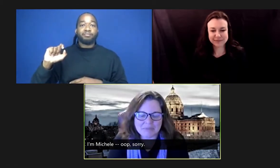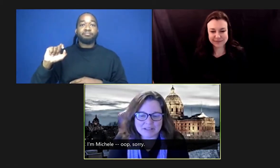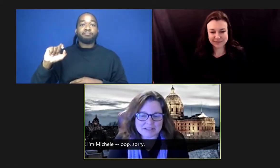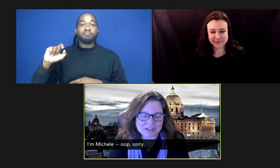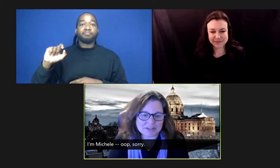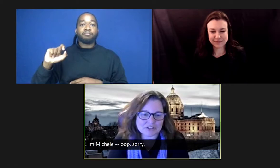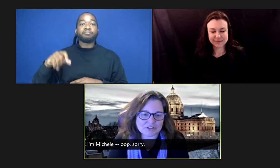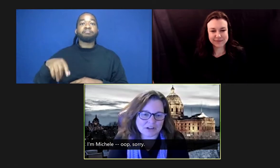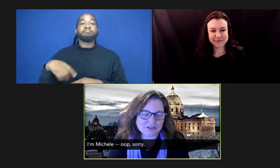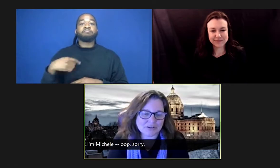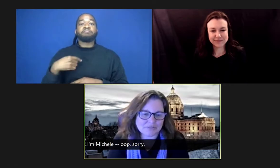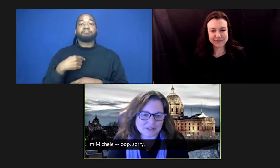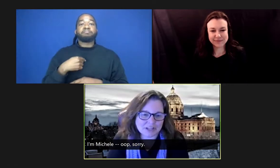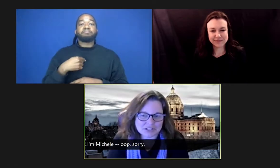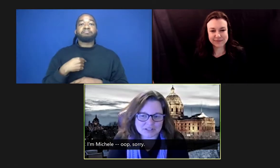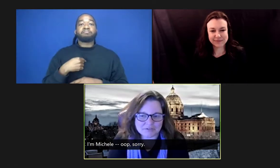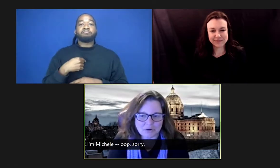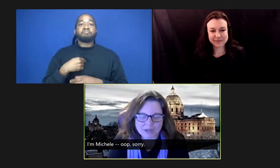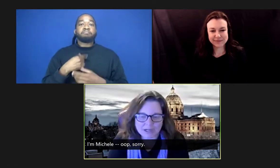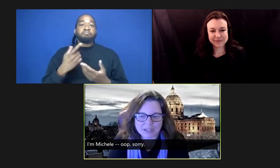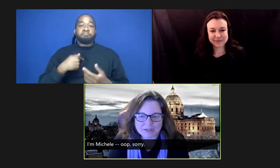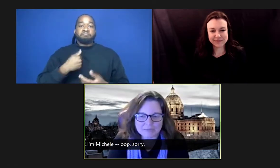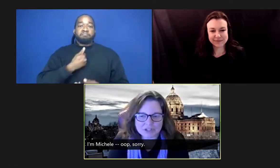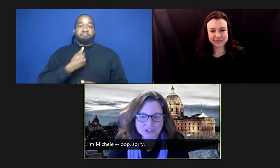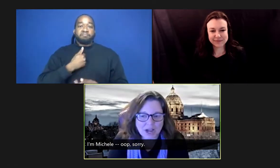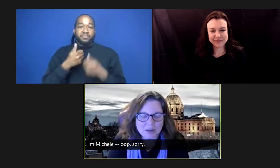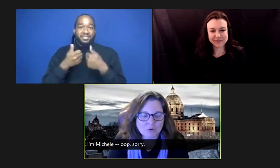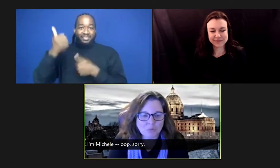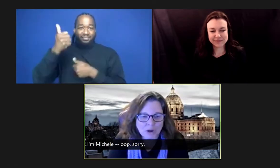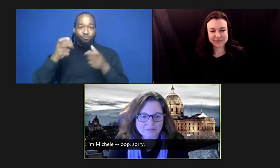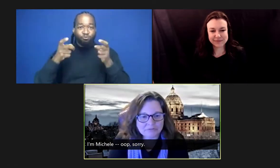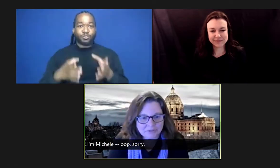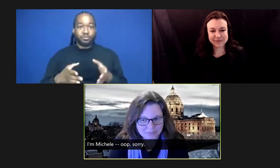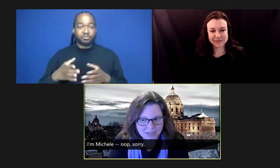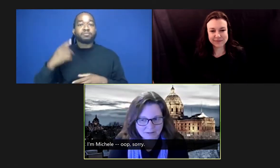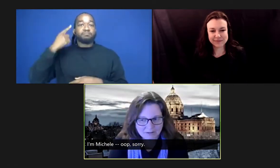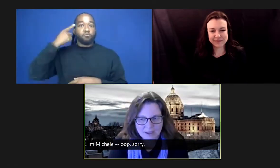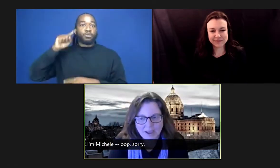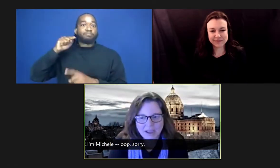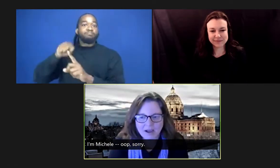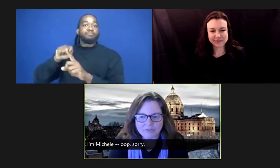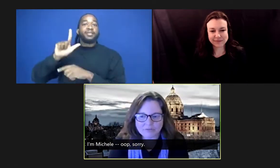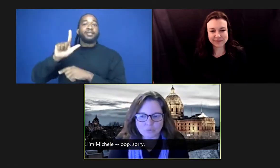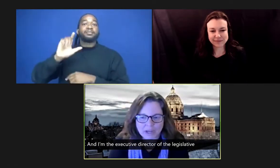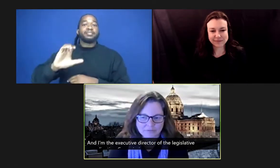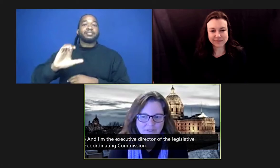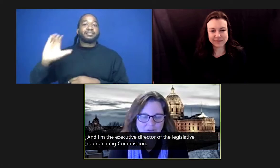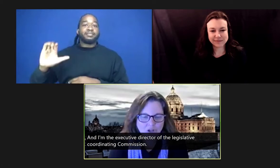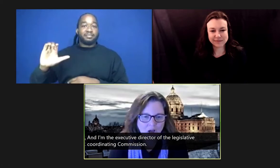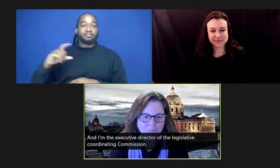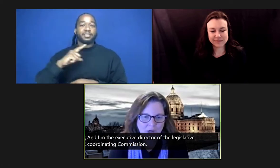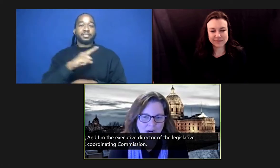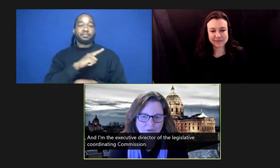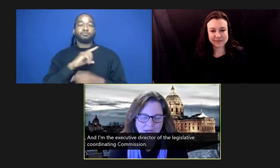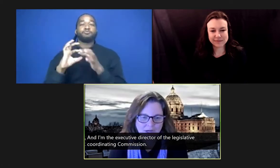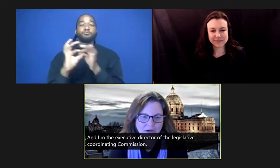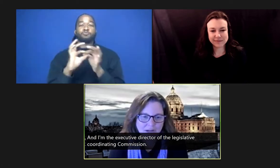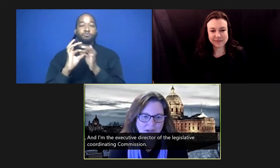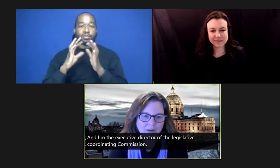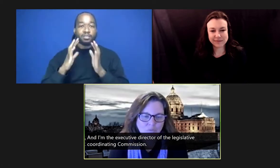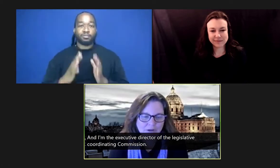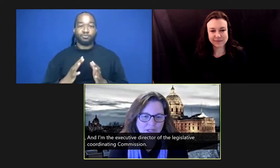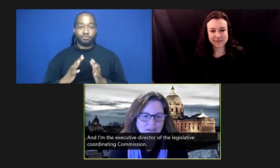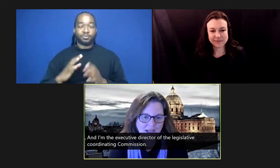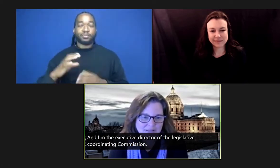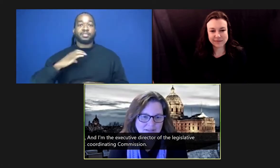And I'm the Executive Director of the Legislative Coordinating Commission. I'm a white female. I have wavy, long brown hair,